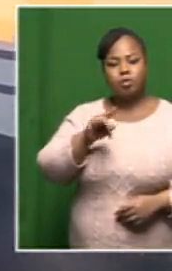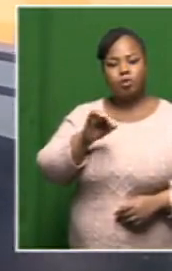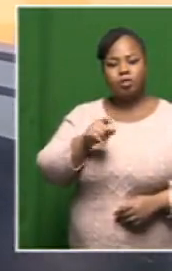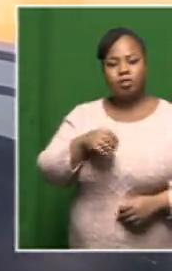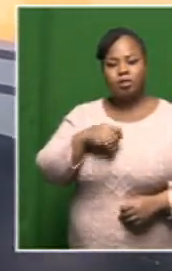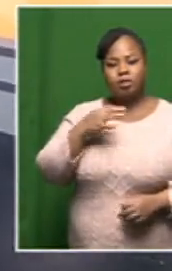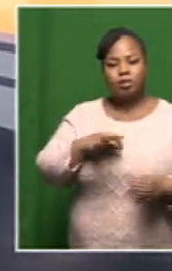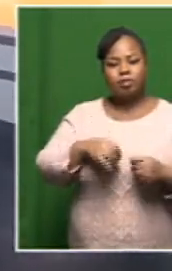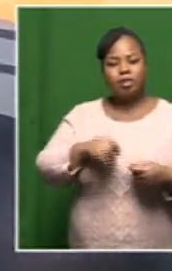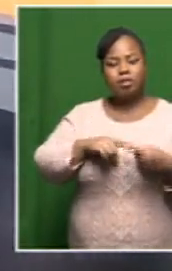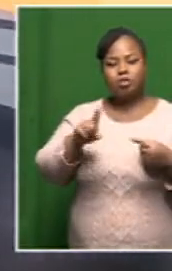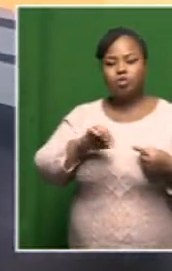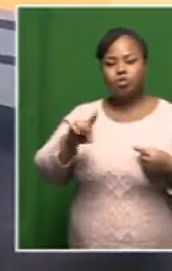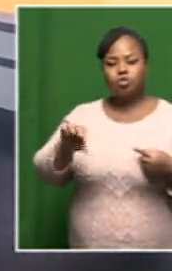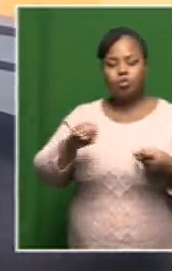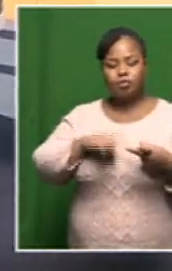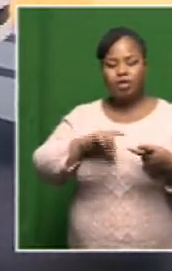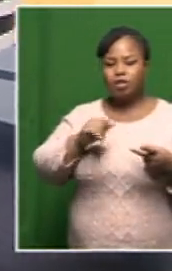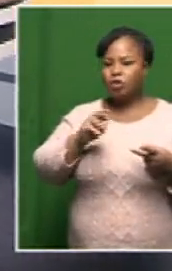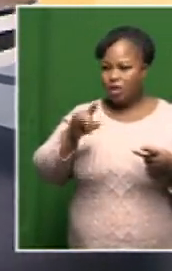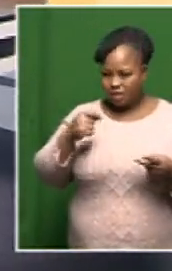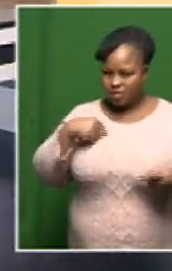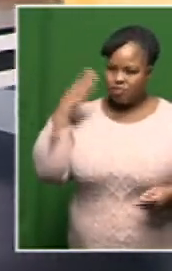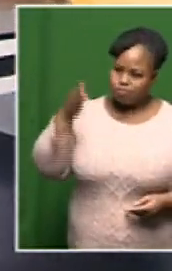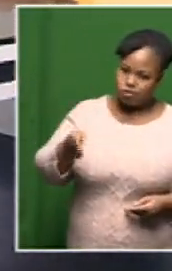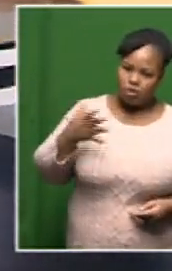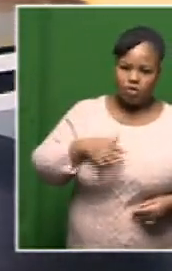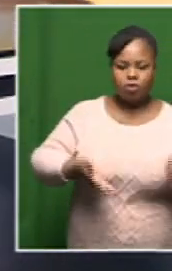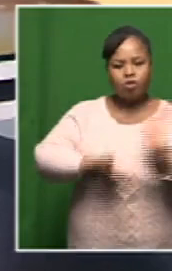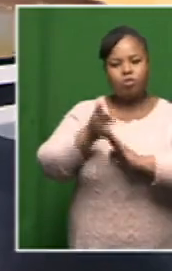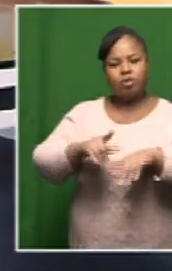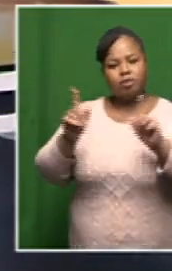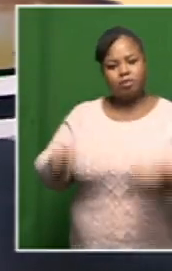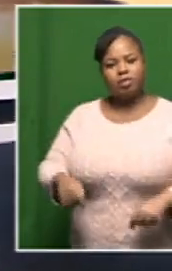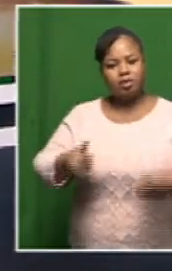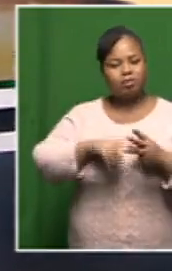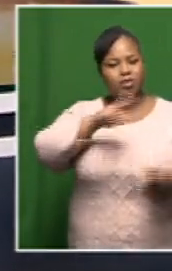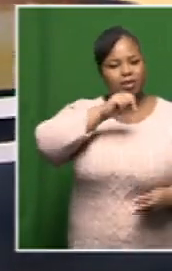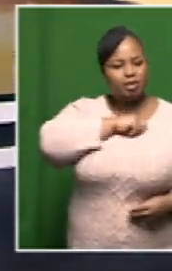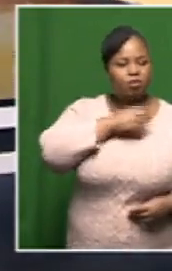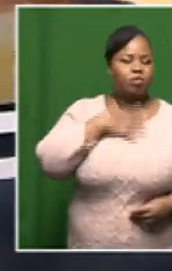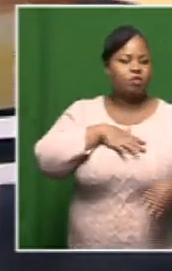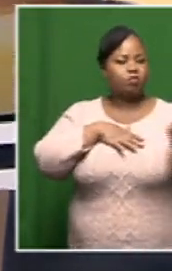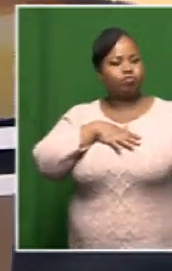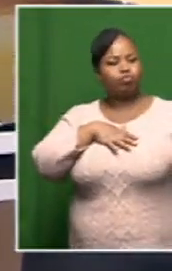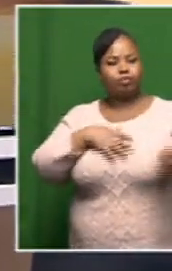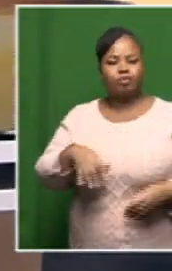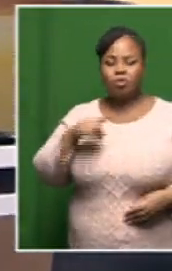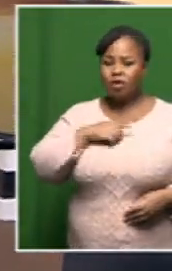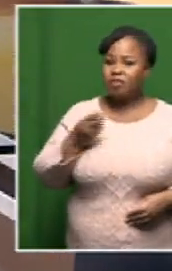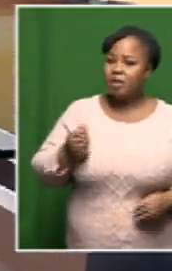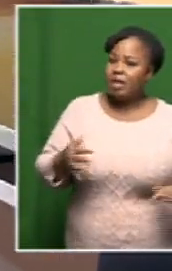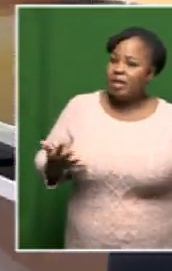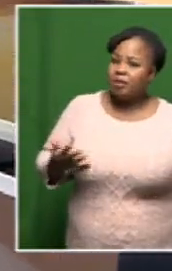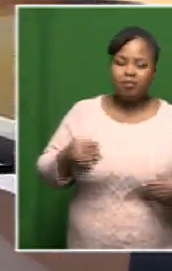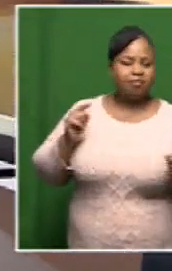Nyaza, there's Zozo, Nicolas Zikara. I want to go there. I want to go to Cape Town. I want to go to KwaZulu-Natal, because if there's no money,